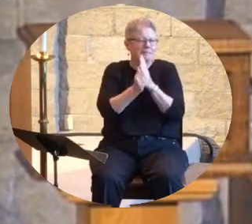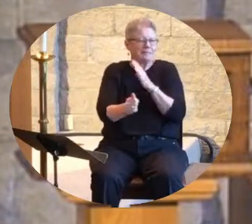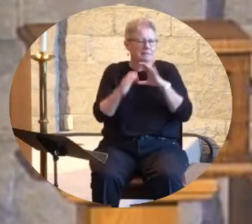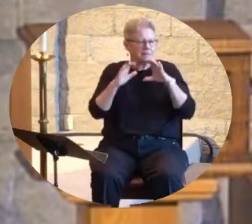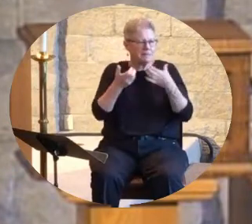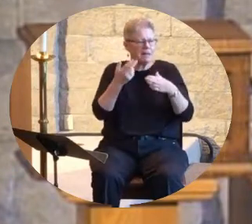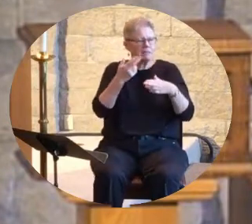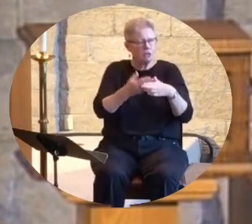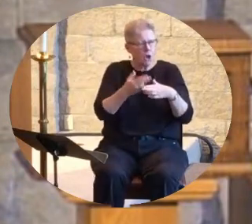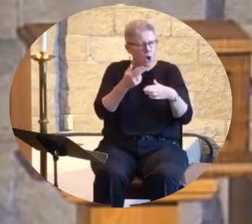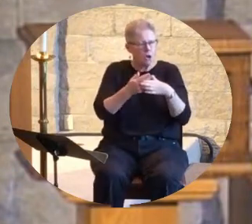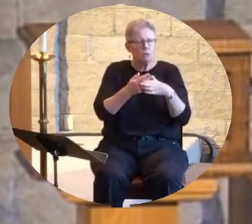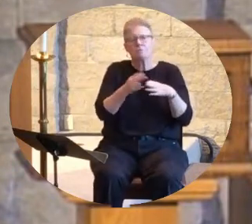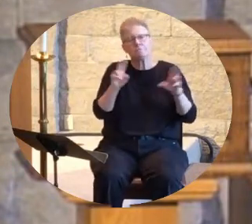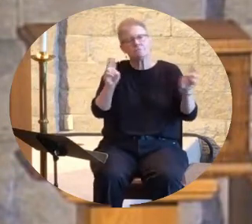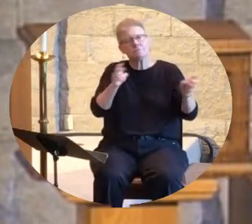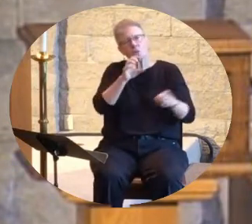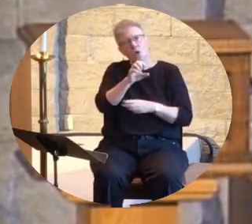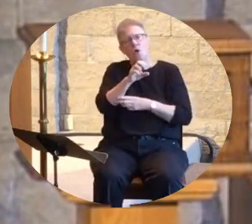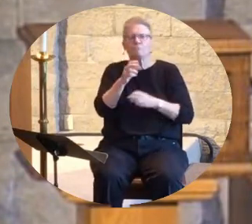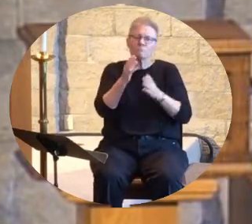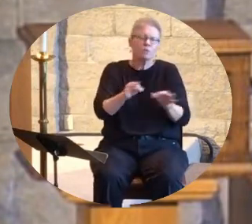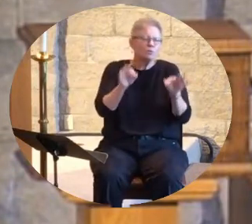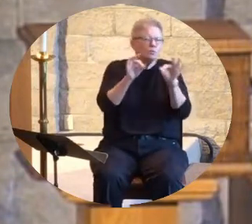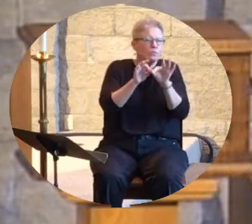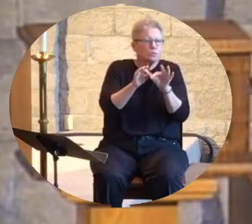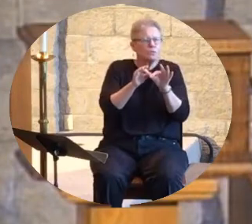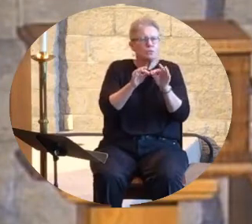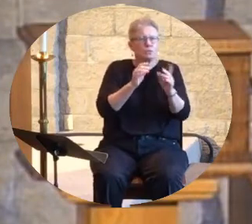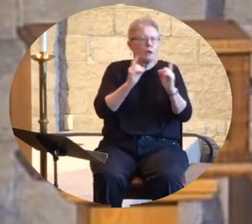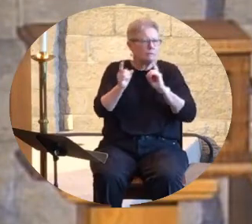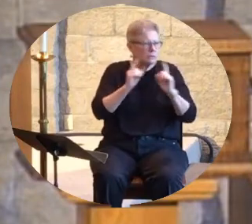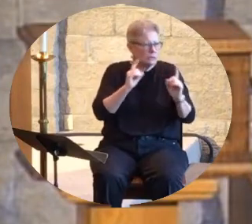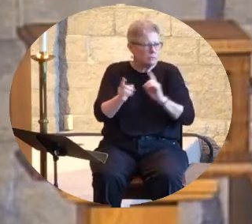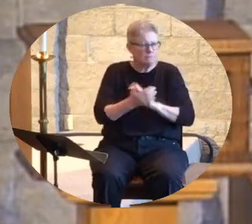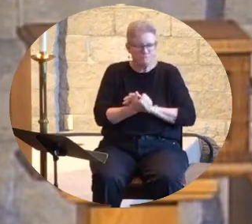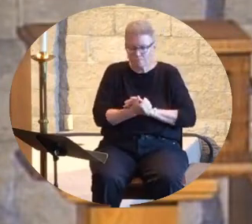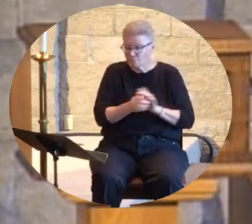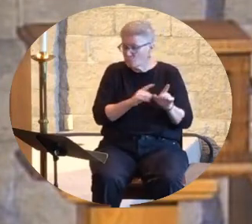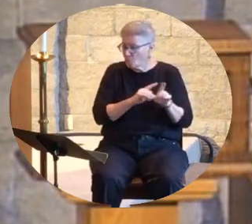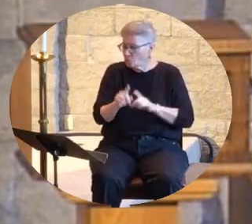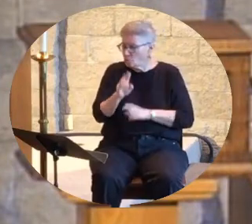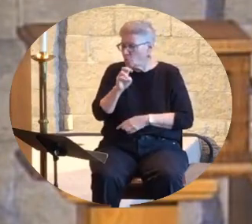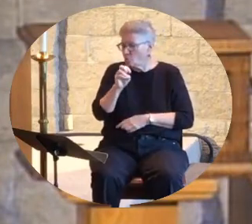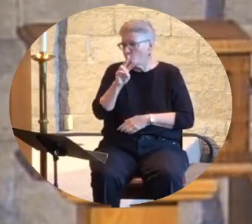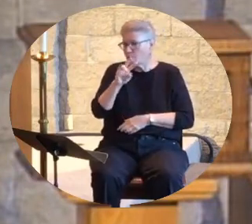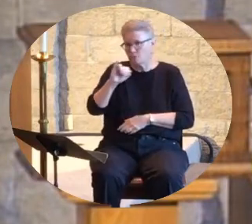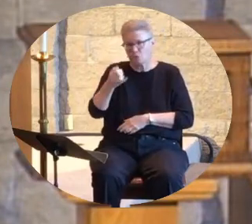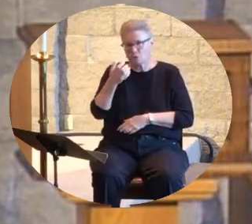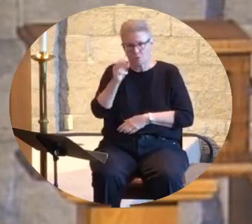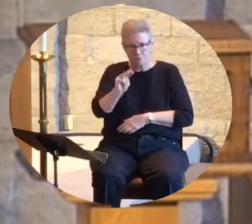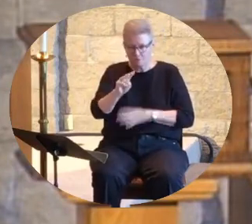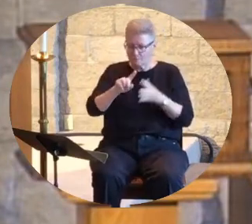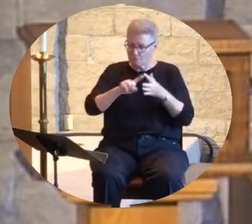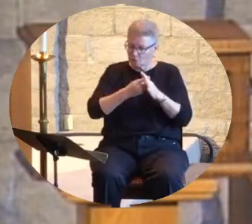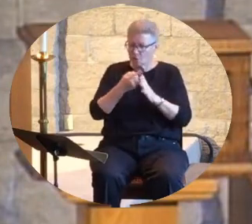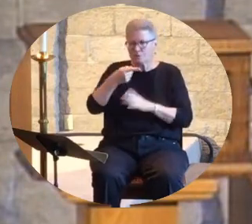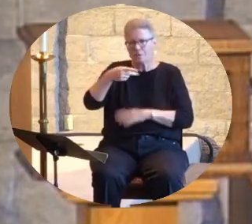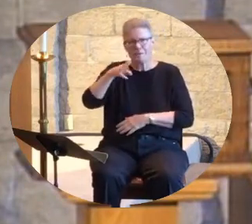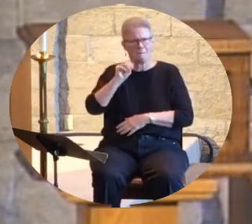on Wednesday evenings. And Reverend Jim starts Pub Theology this Thursday at 5 o'clock